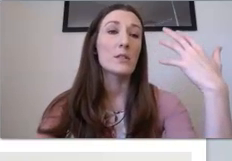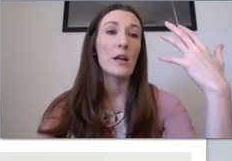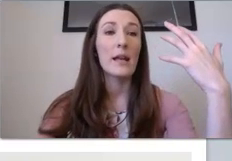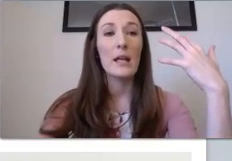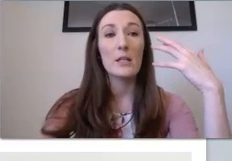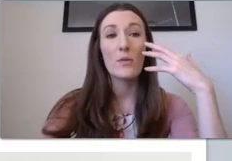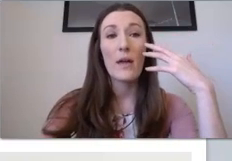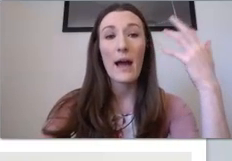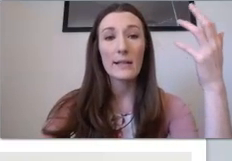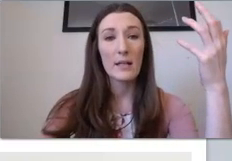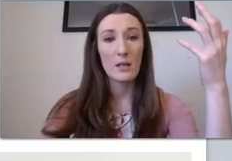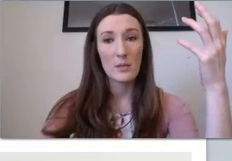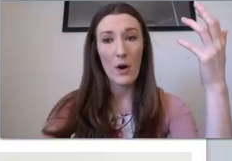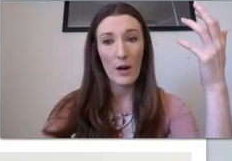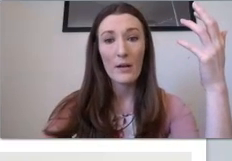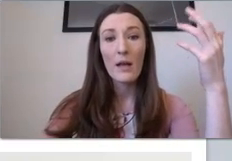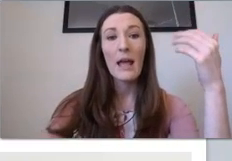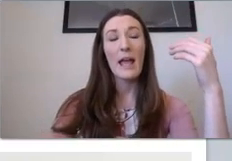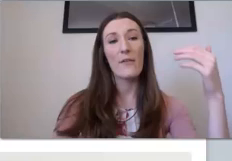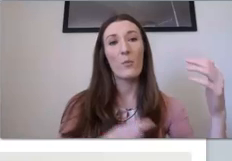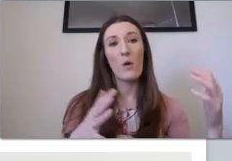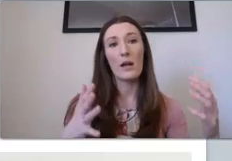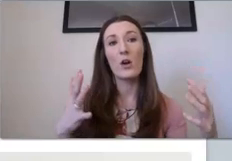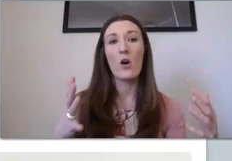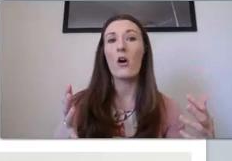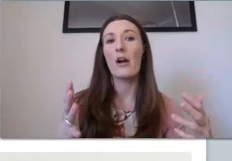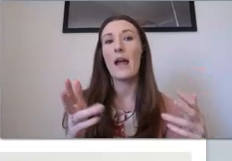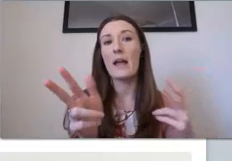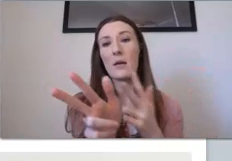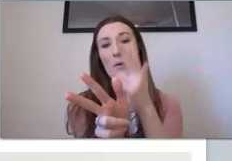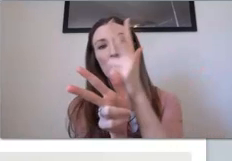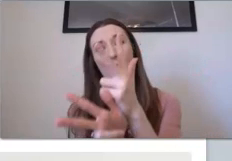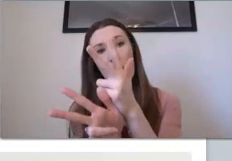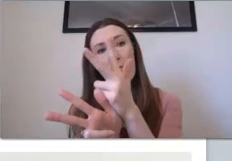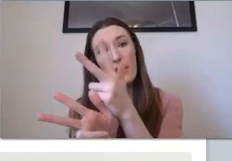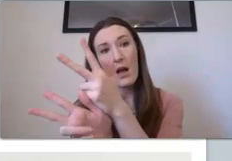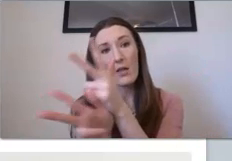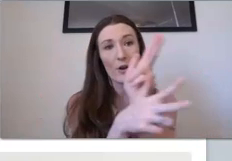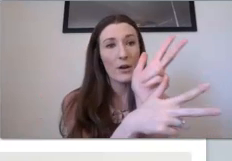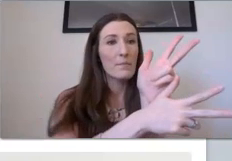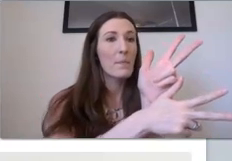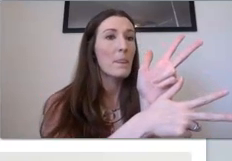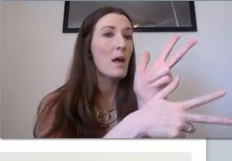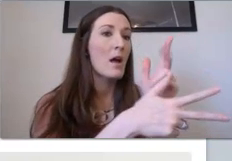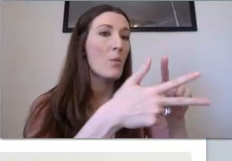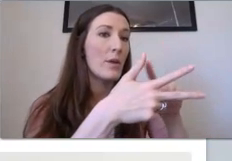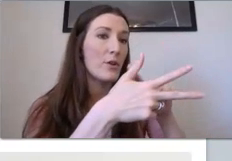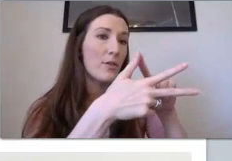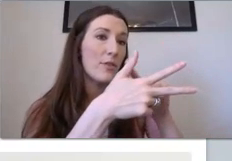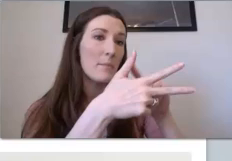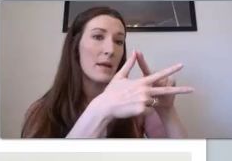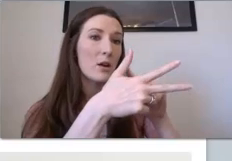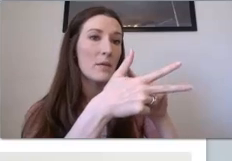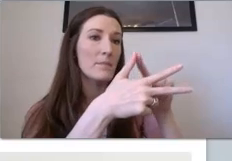when we start getting into the accidents part, if one car ends up on top of the other, with